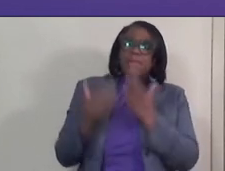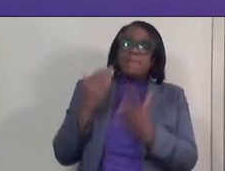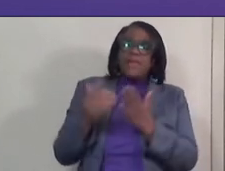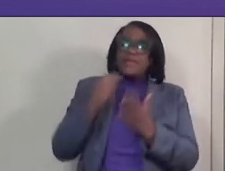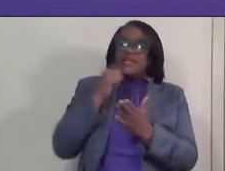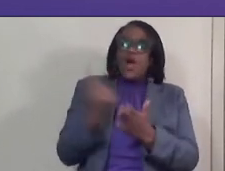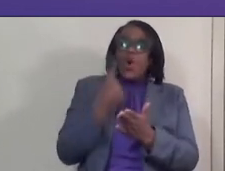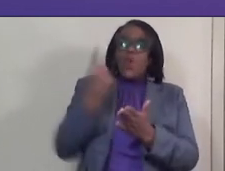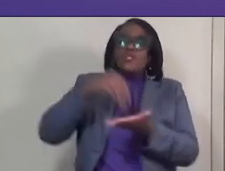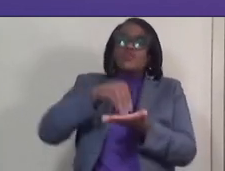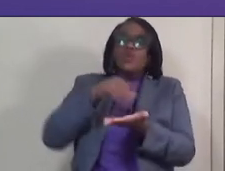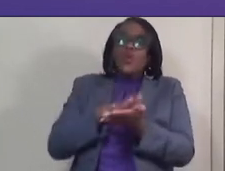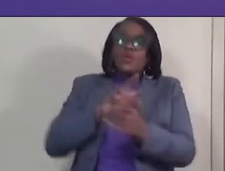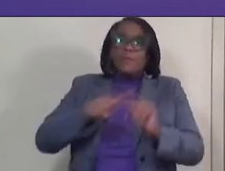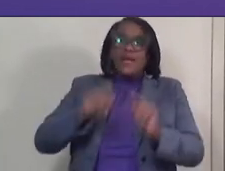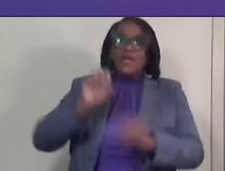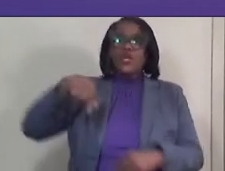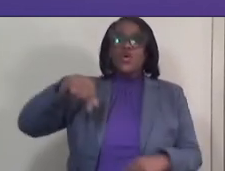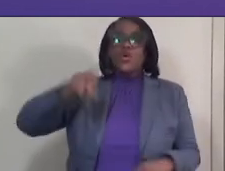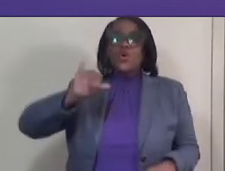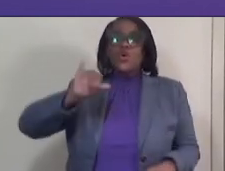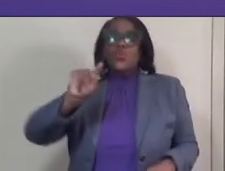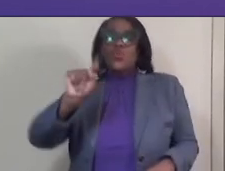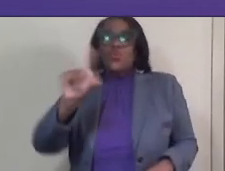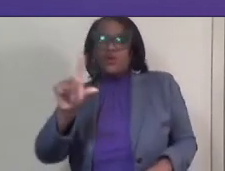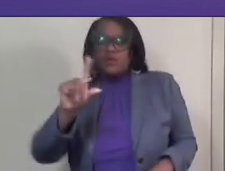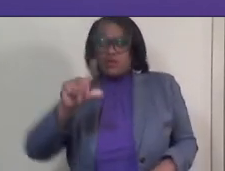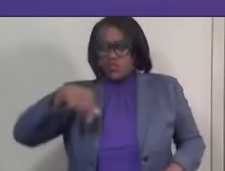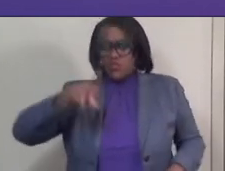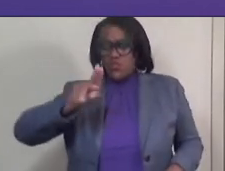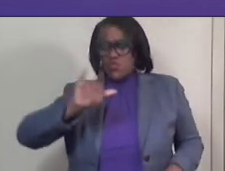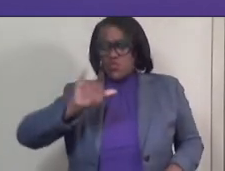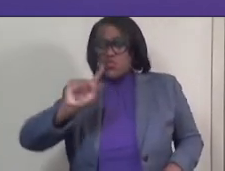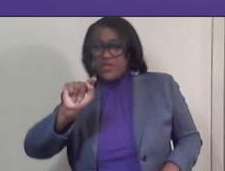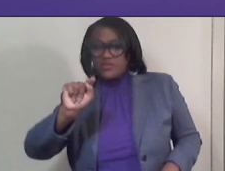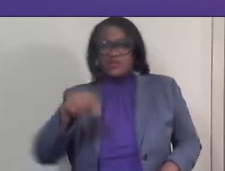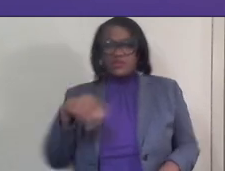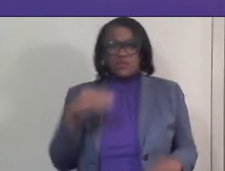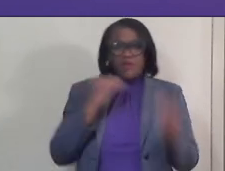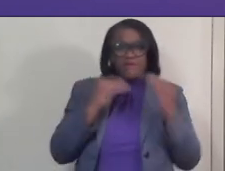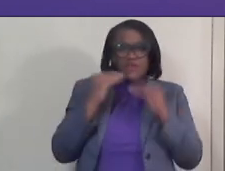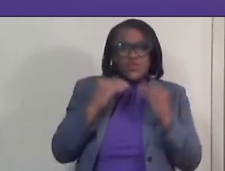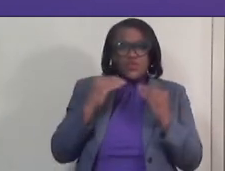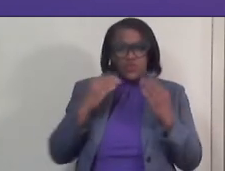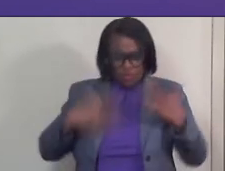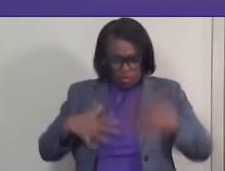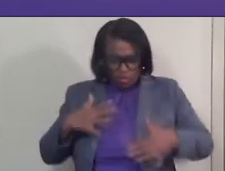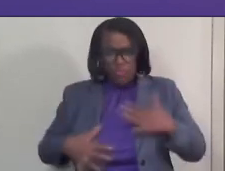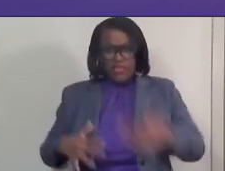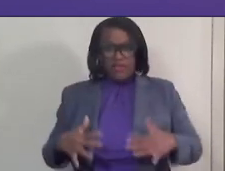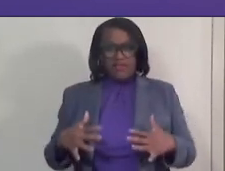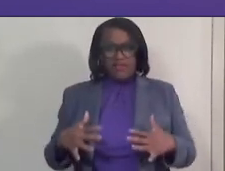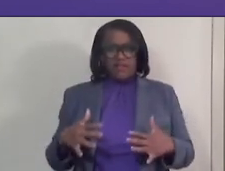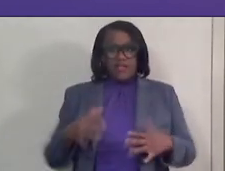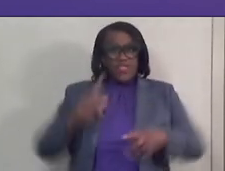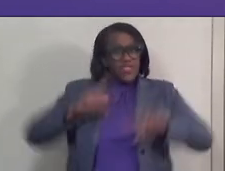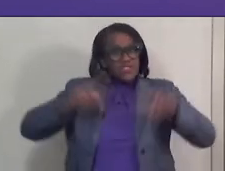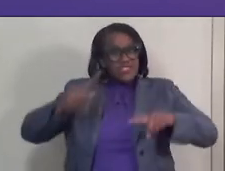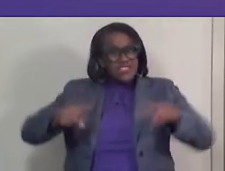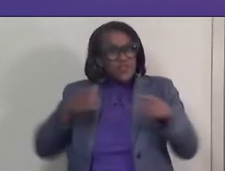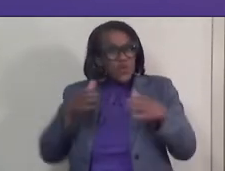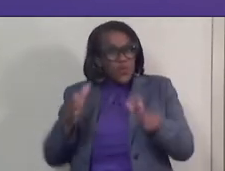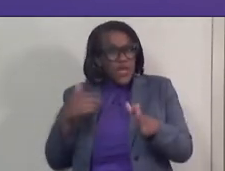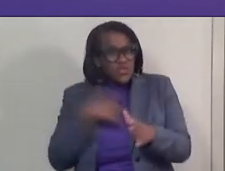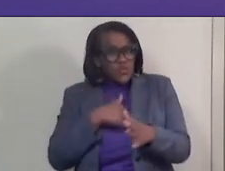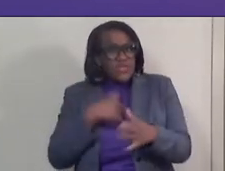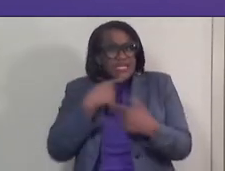in quilts, in food, in the clothing and how we dress, there are many different ways that we could still get our story